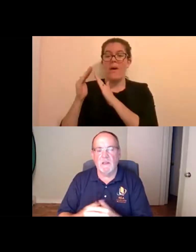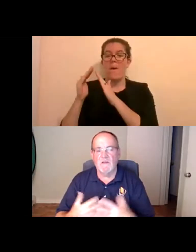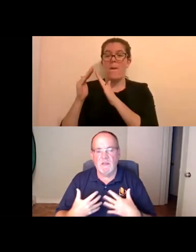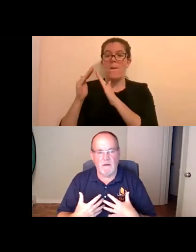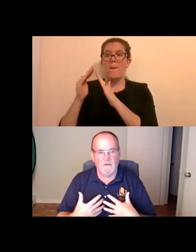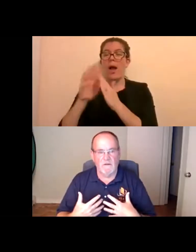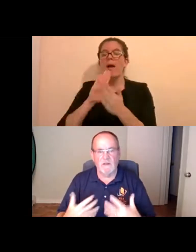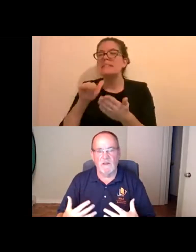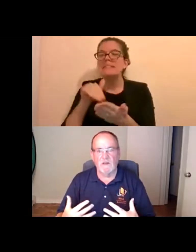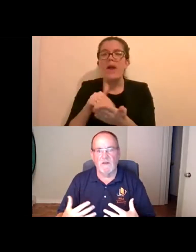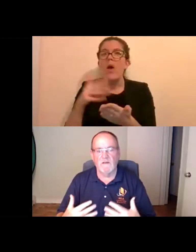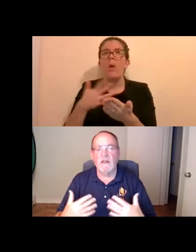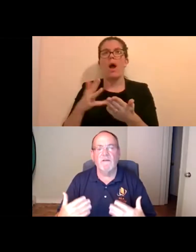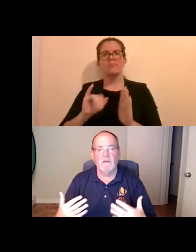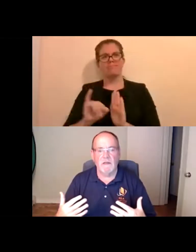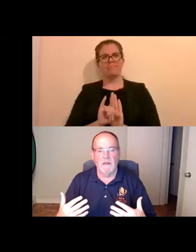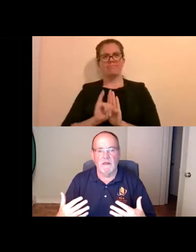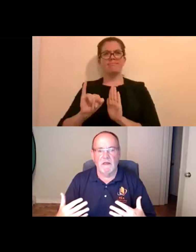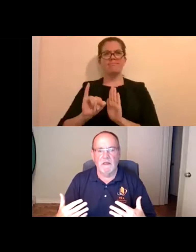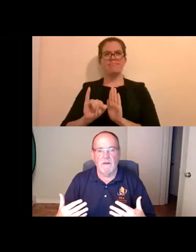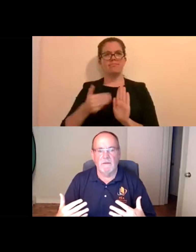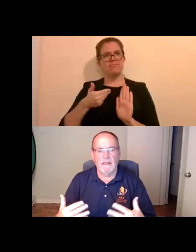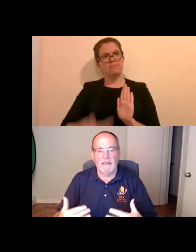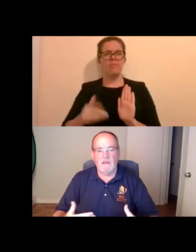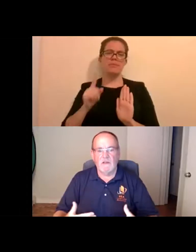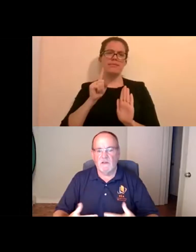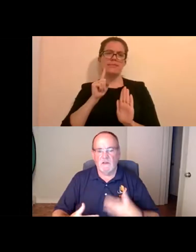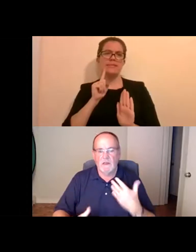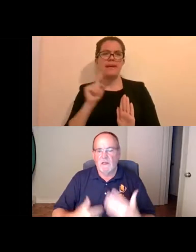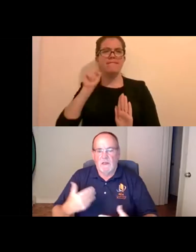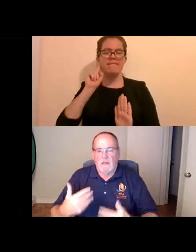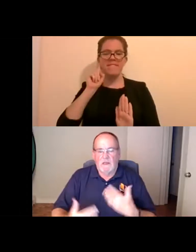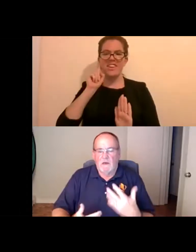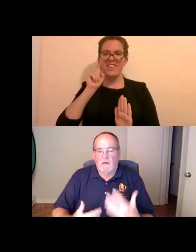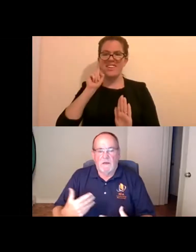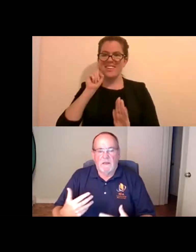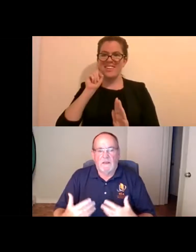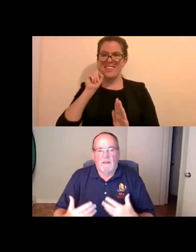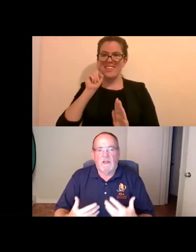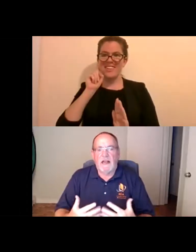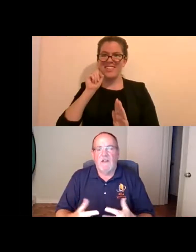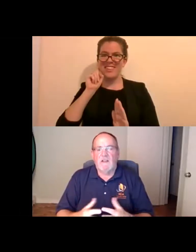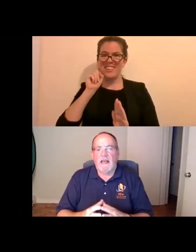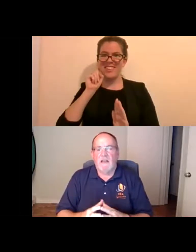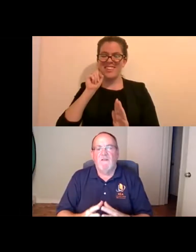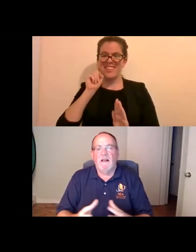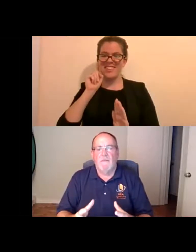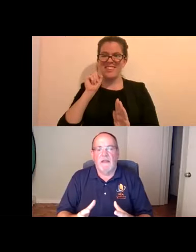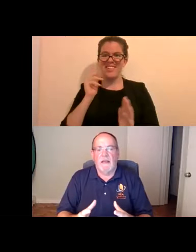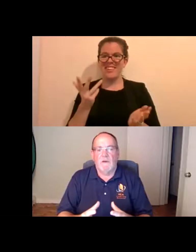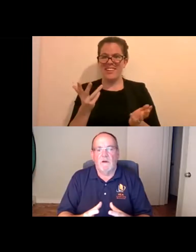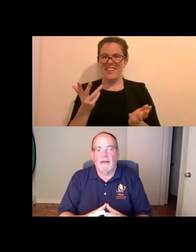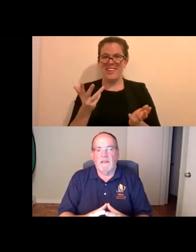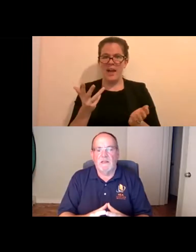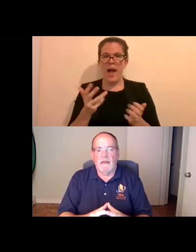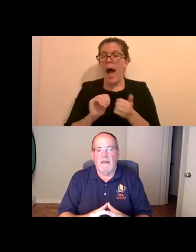sense of self, this sense of deafhood, that this is, the challenge is, how do you develop that